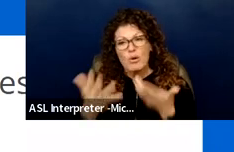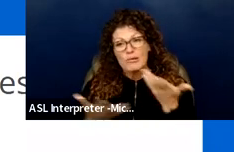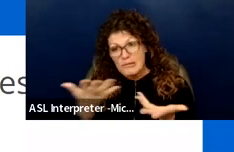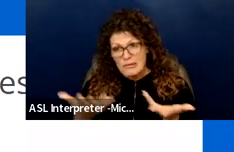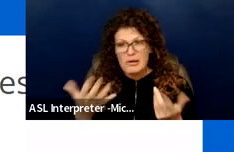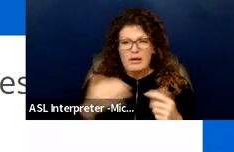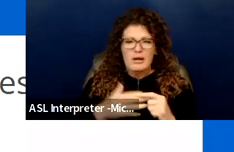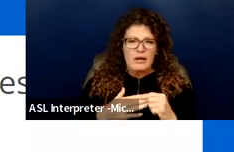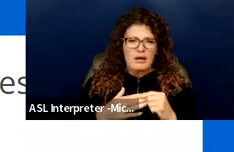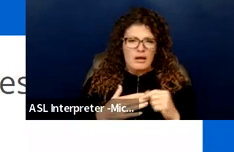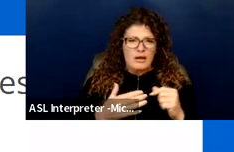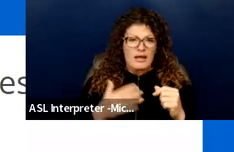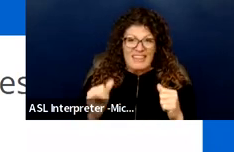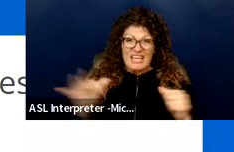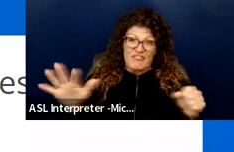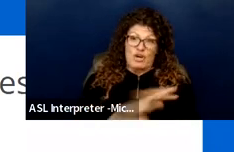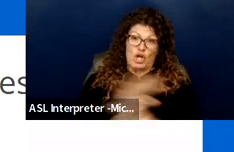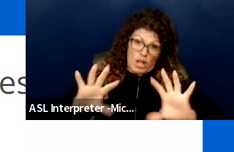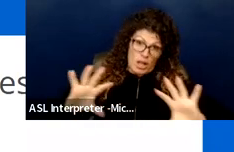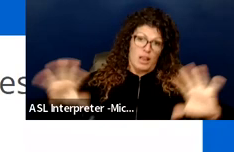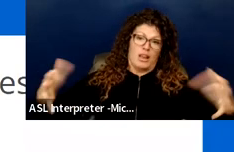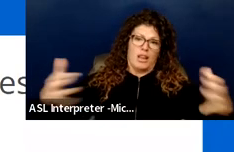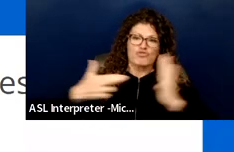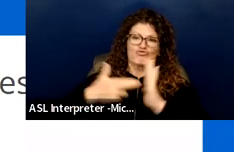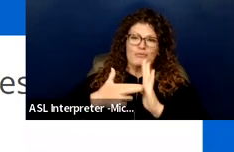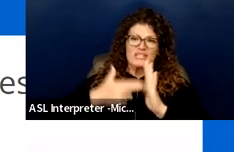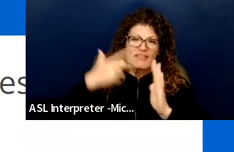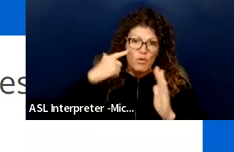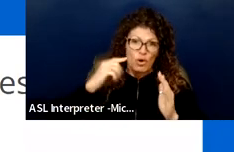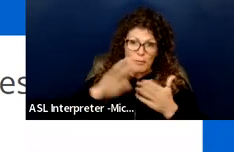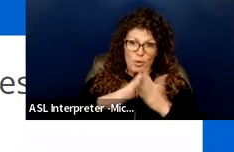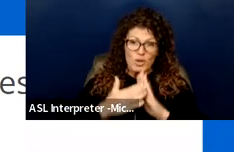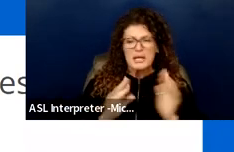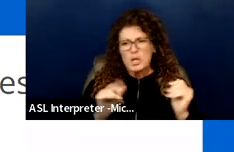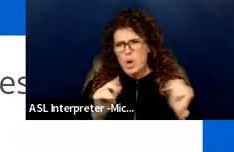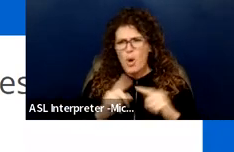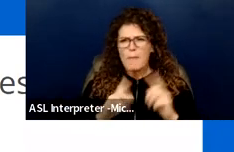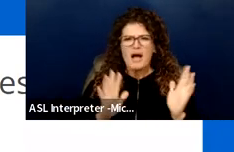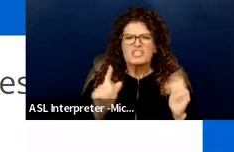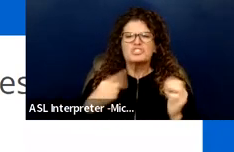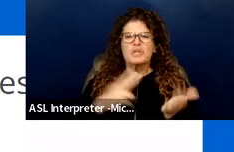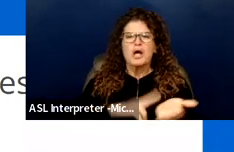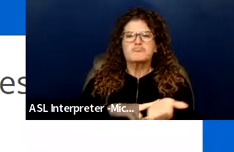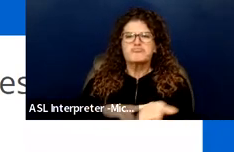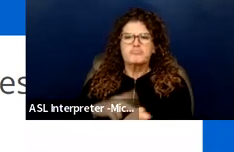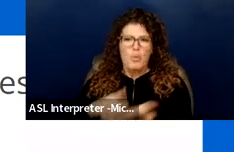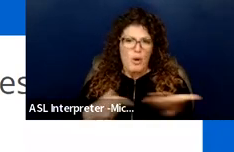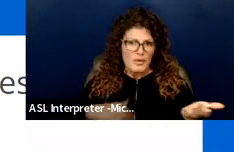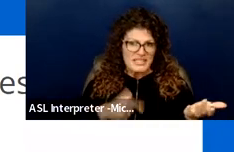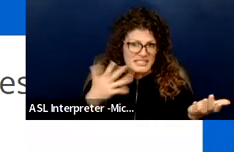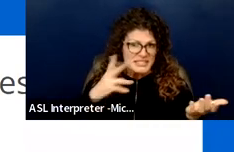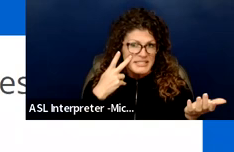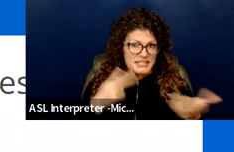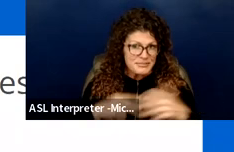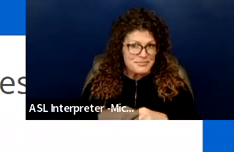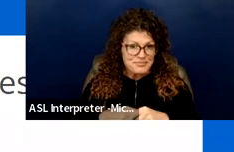necessarily representative of any of these communities, but just giving a sense of what we see here. And you can see some of